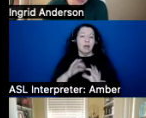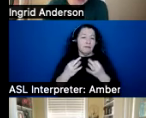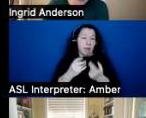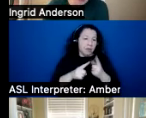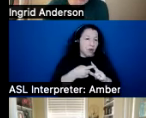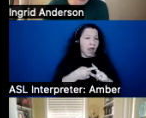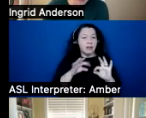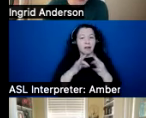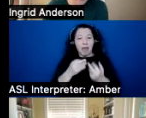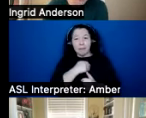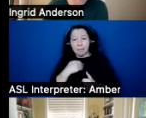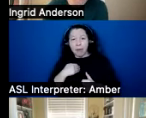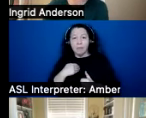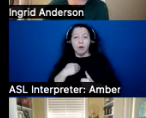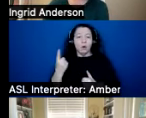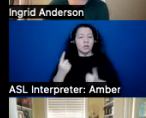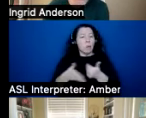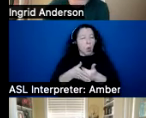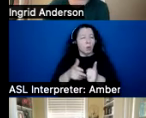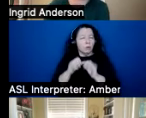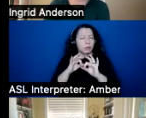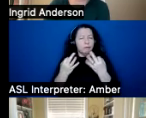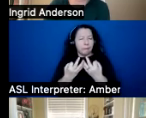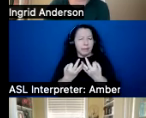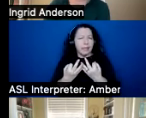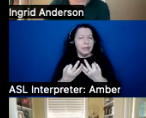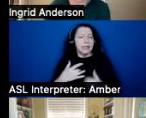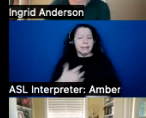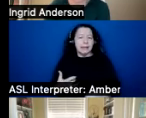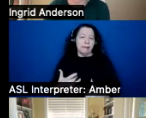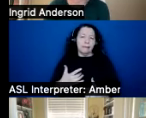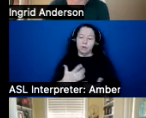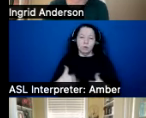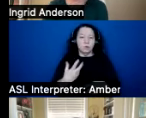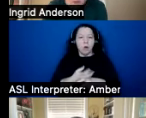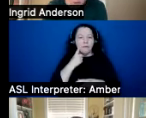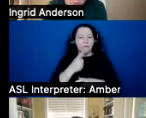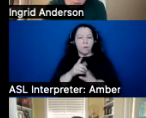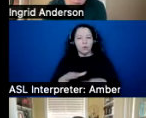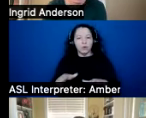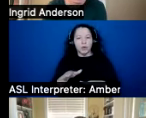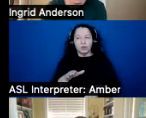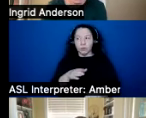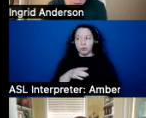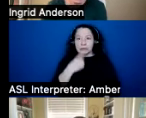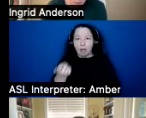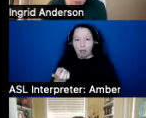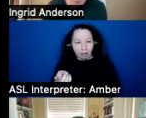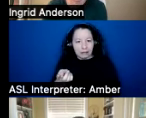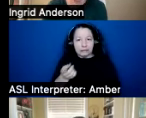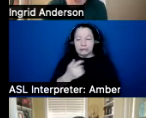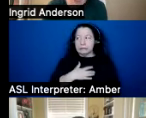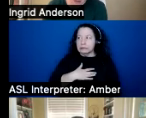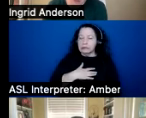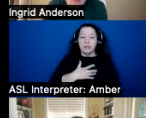member, somebody close to the family that typically makes it very difficult for a child to disclose. It